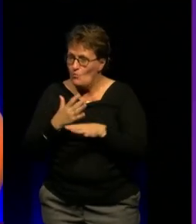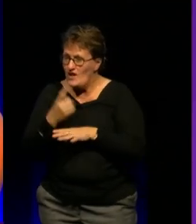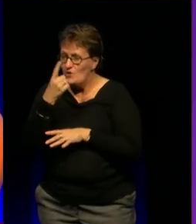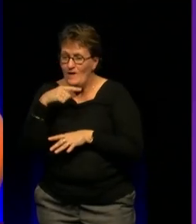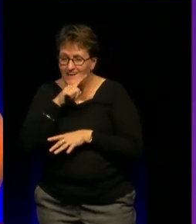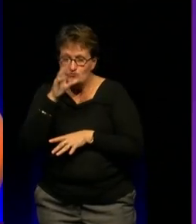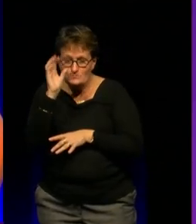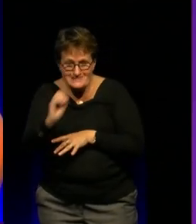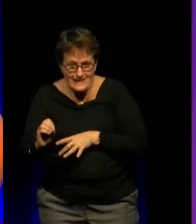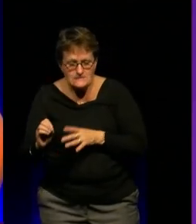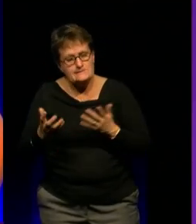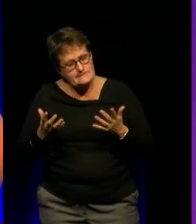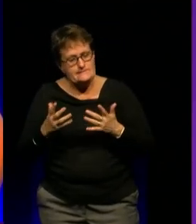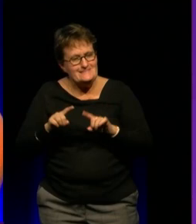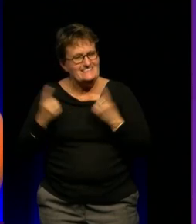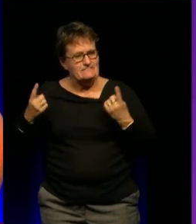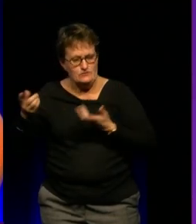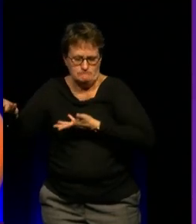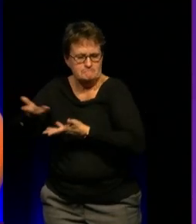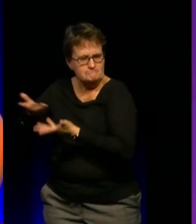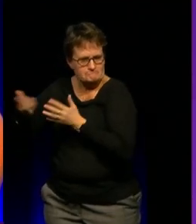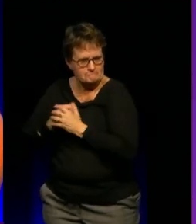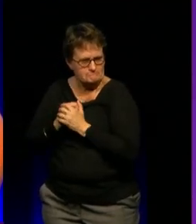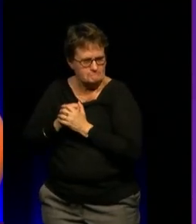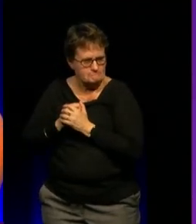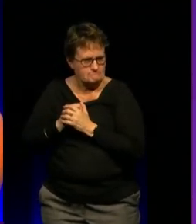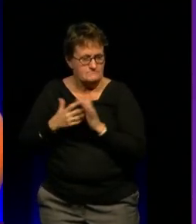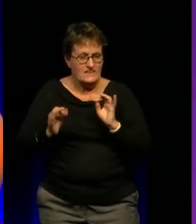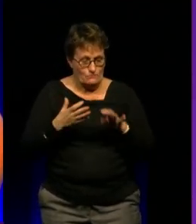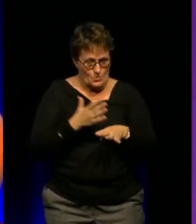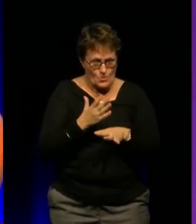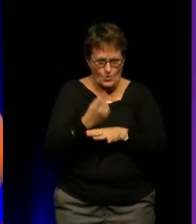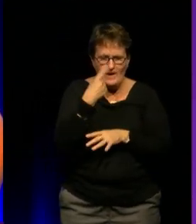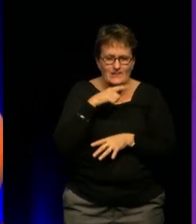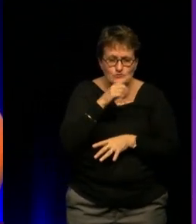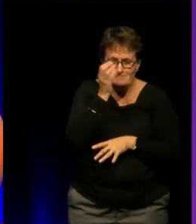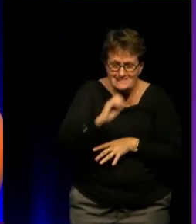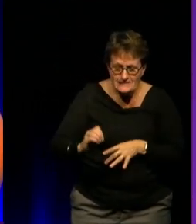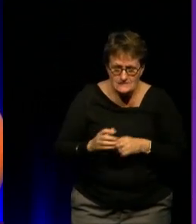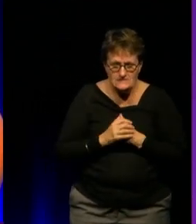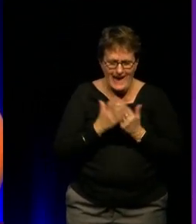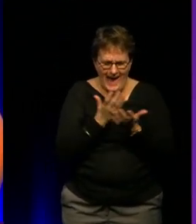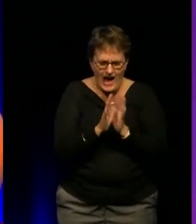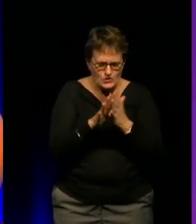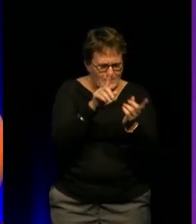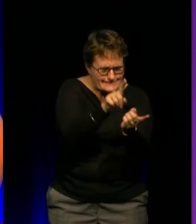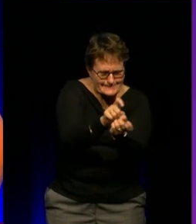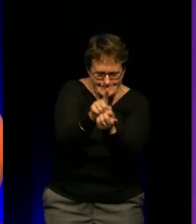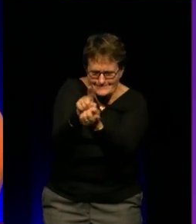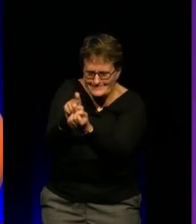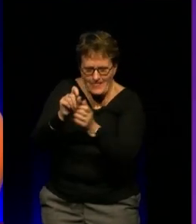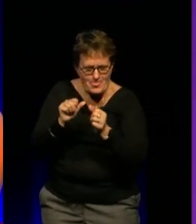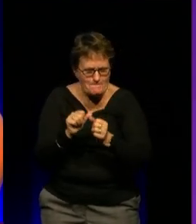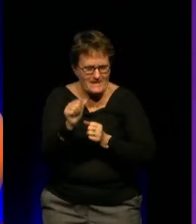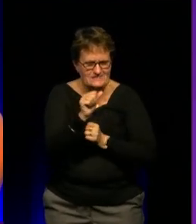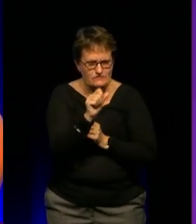conversation. Mm-hmm. So if everyone's working 100%, it's then about saying, how do we as leaders get the best out of that 100%?